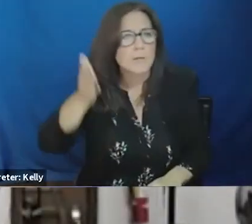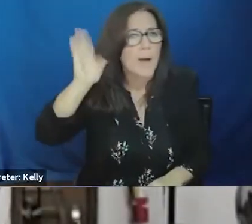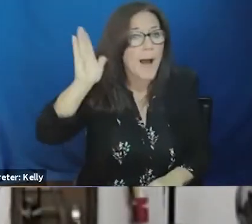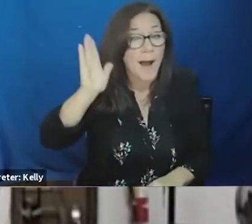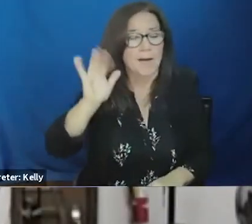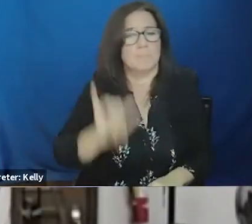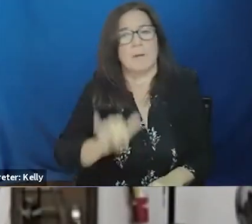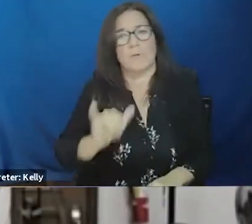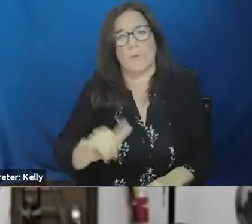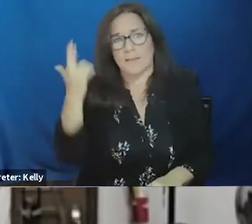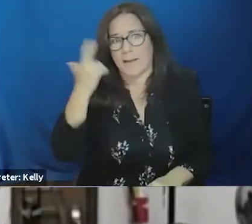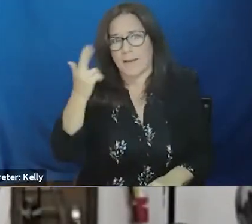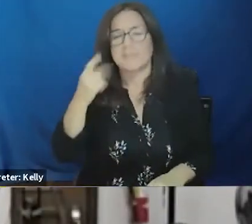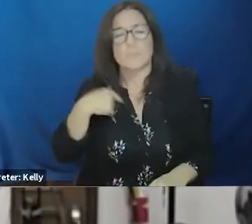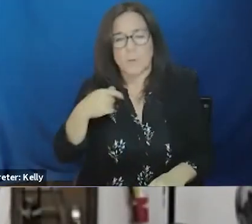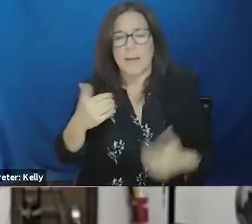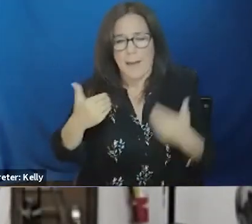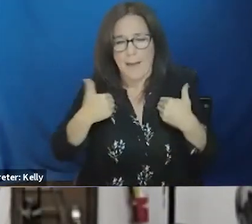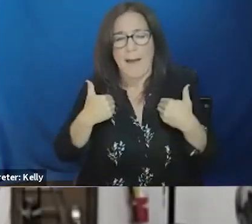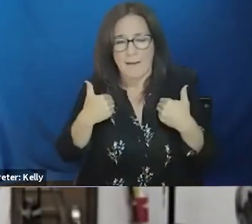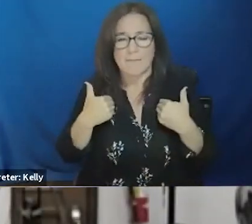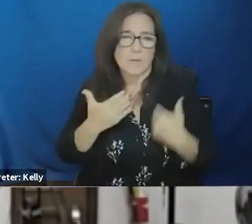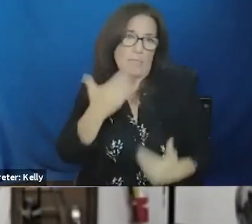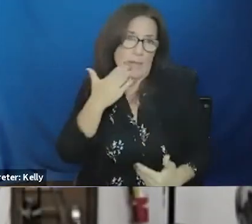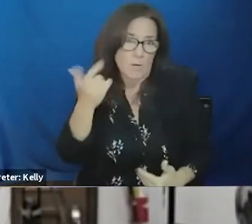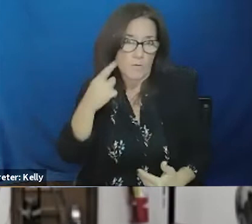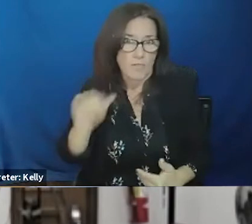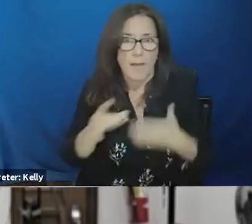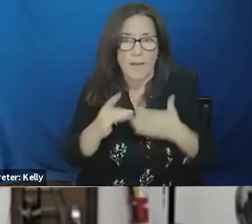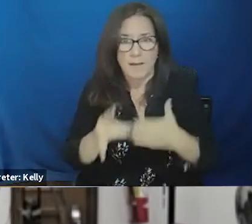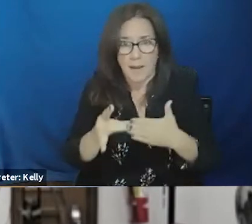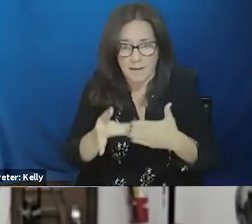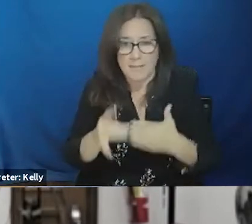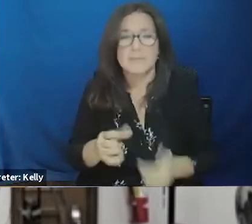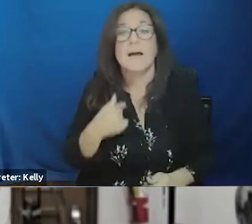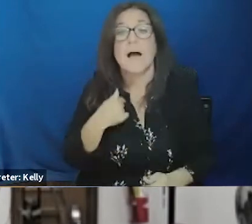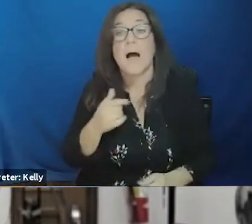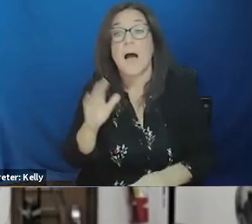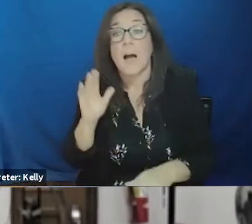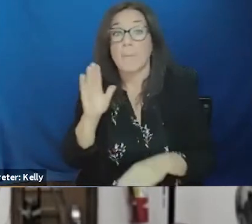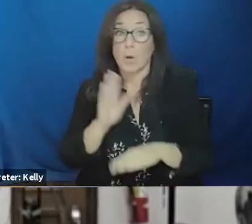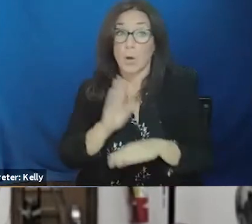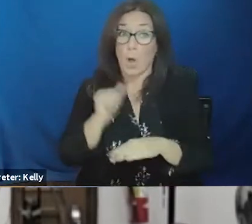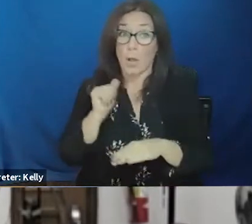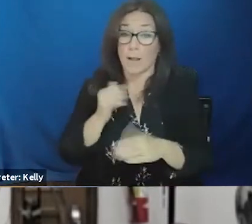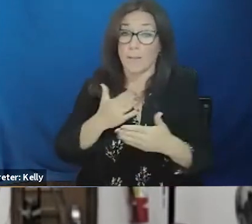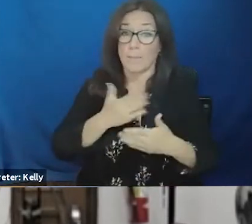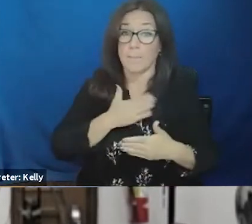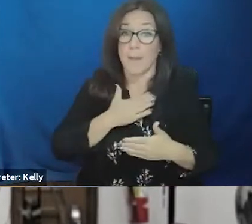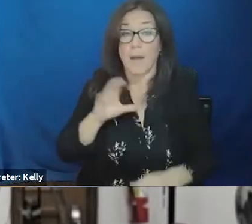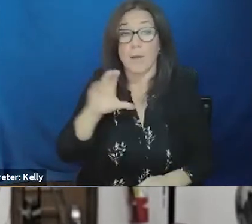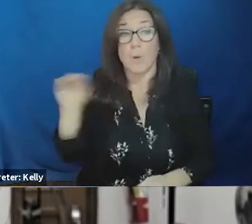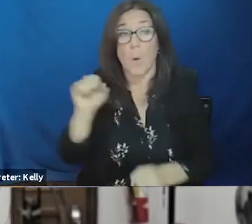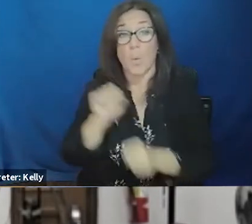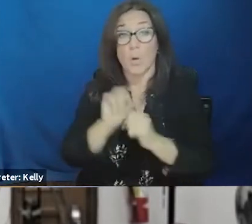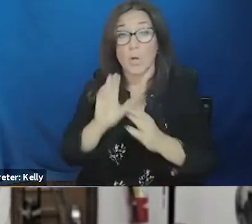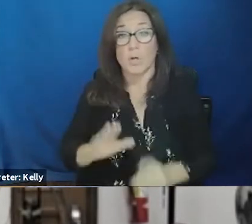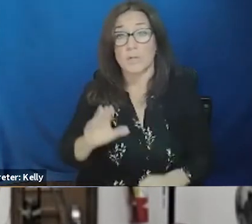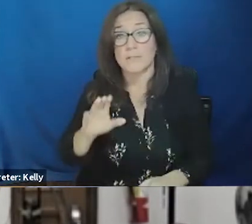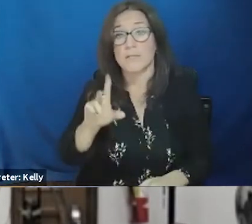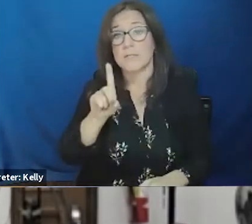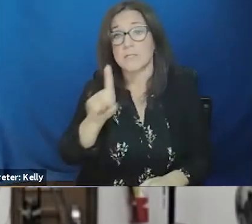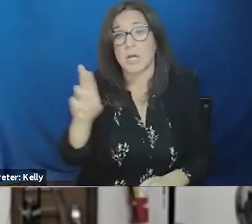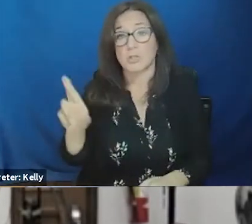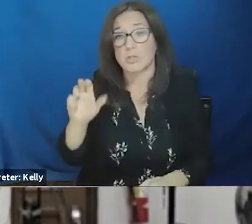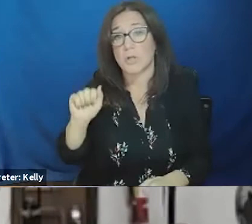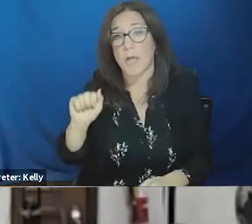thank you for that guidance and call on my colleagues, Ms. Ann Roundy Harder, Dr. Roundy Harder, and Sierra